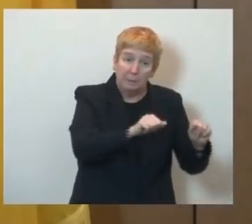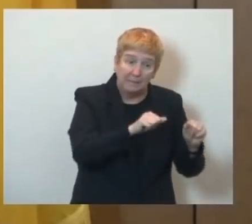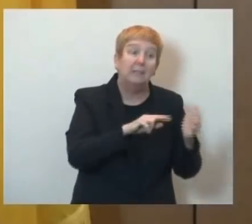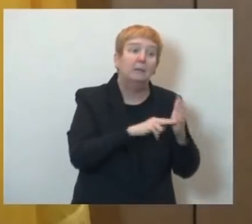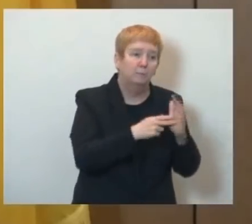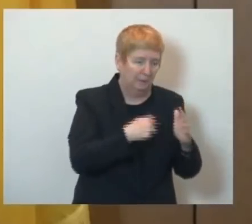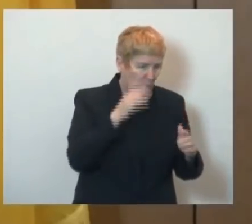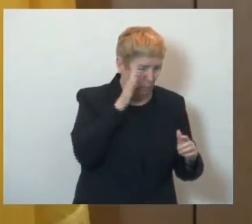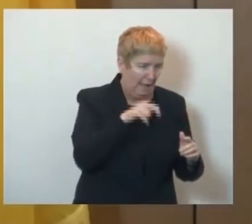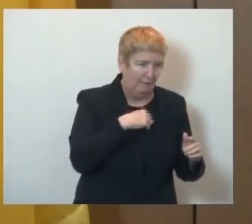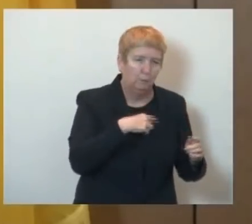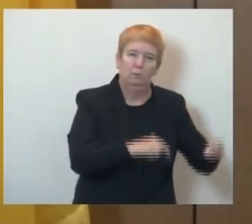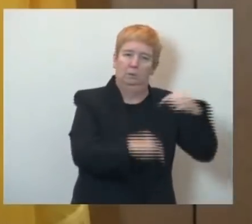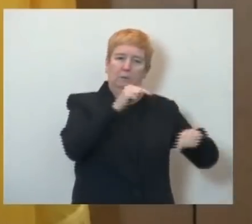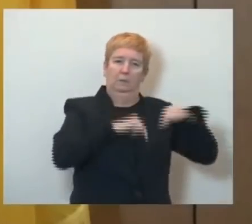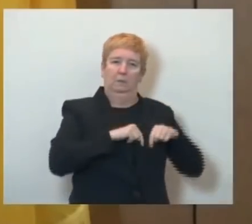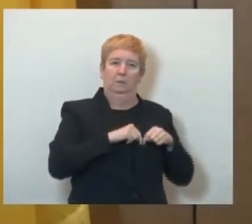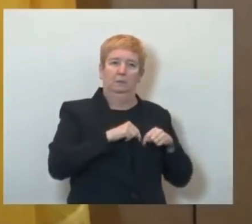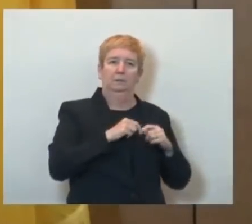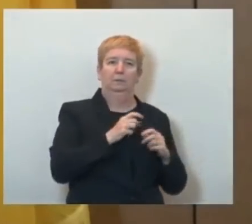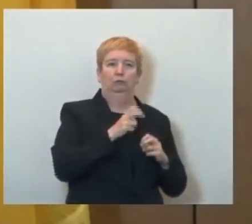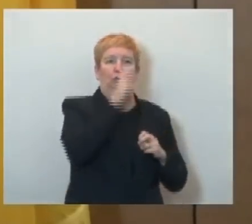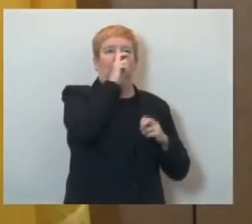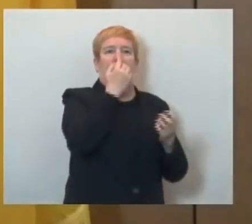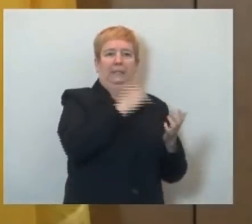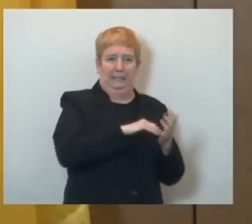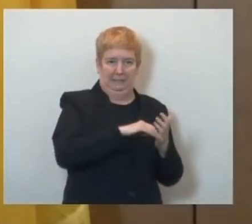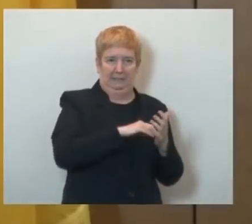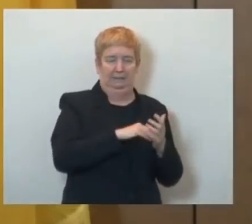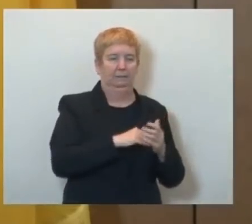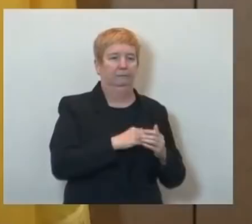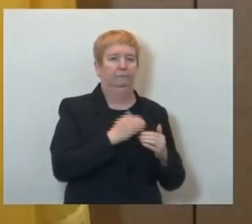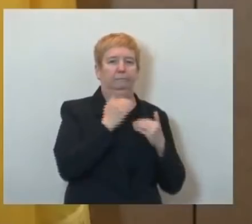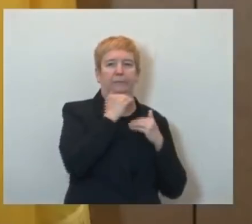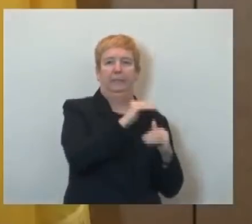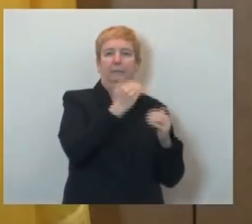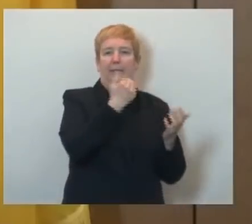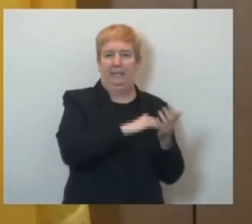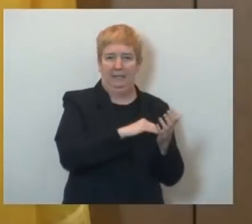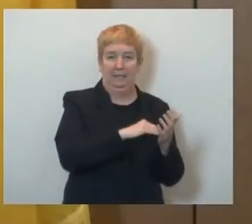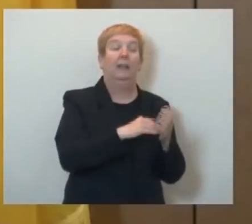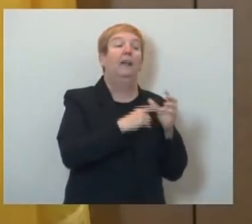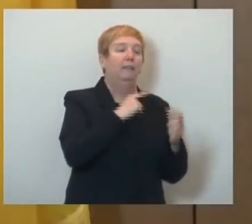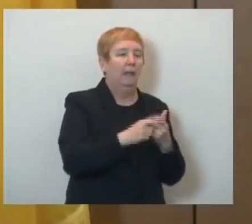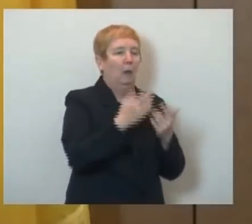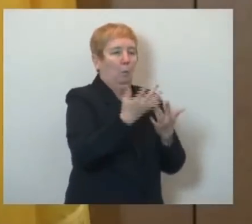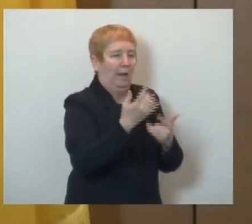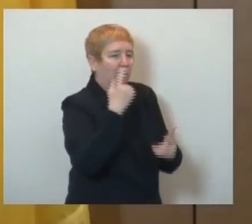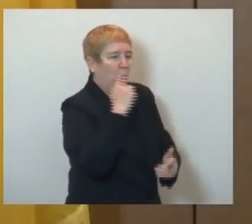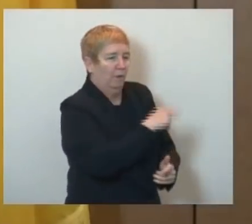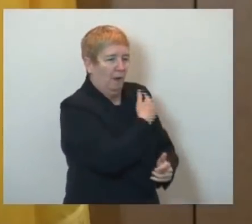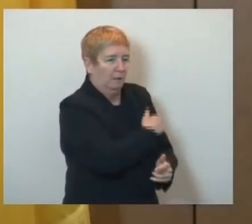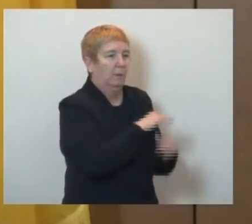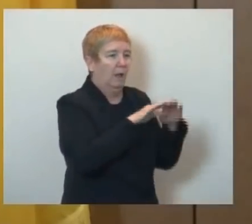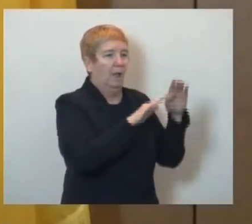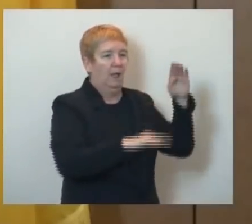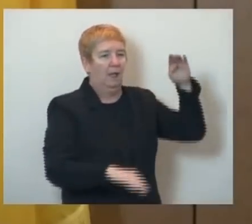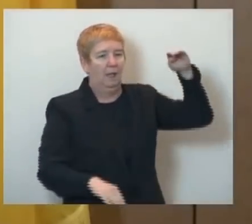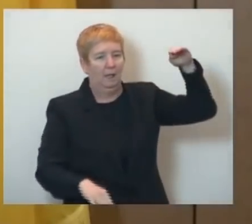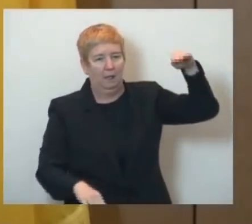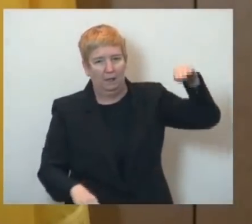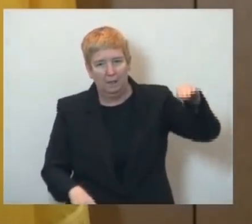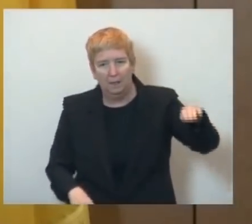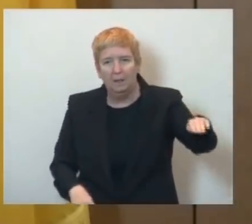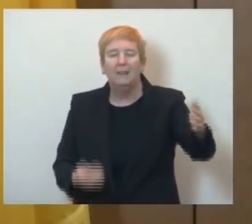takes 2 weeks before you can solve that problem for the healthcare providers and the healthcare industry. So that's why it is